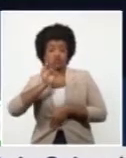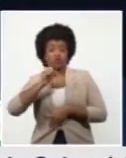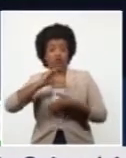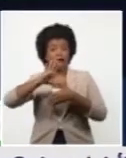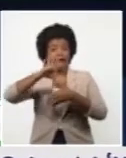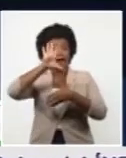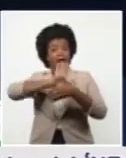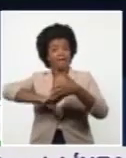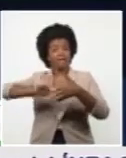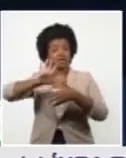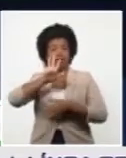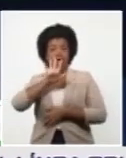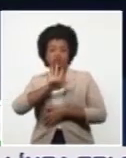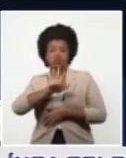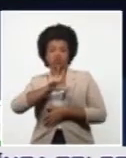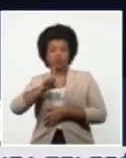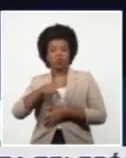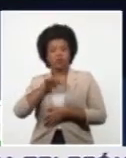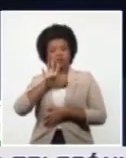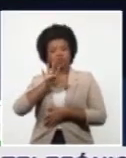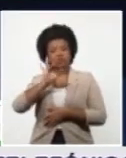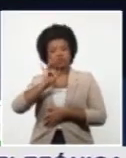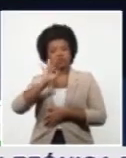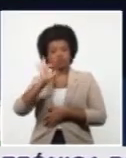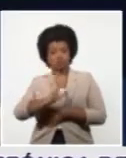remains in the 17th place,